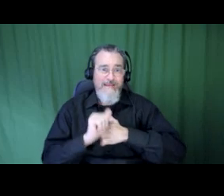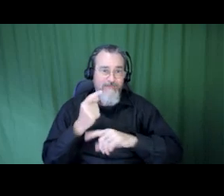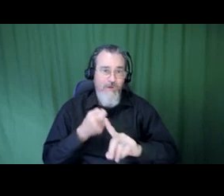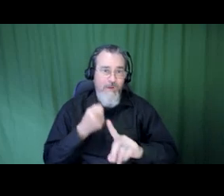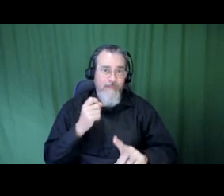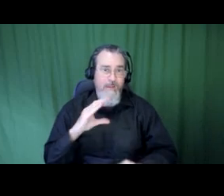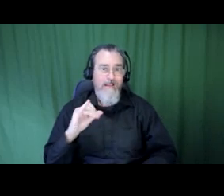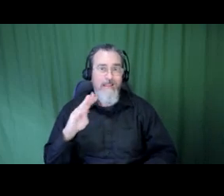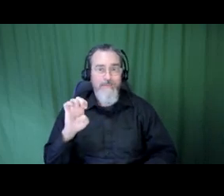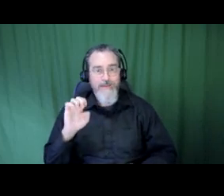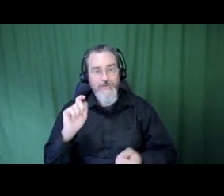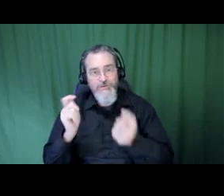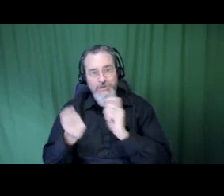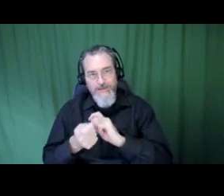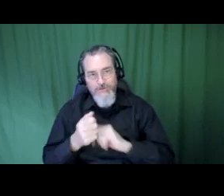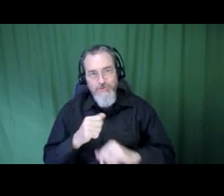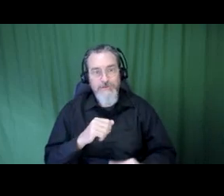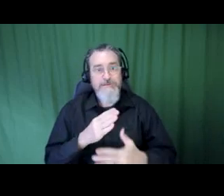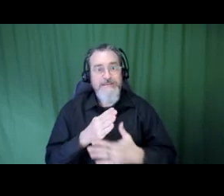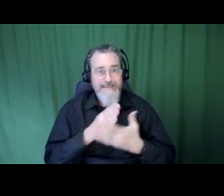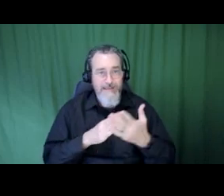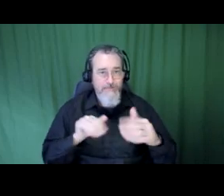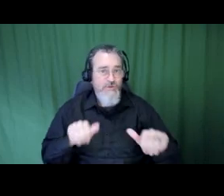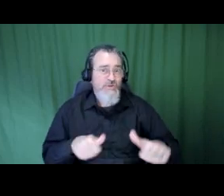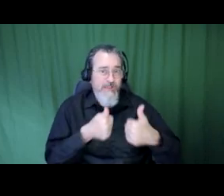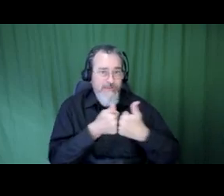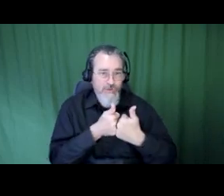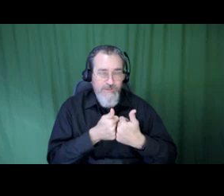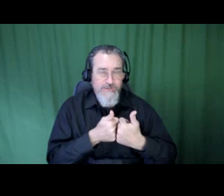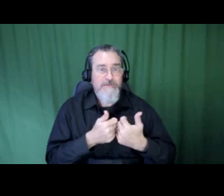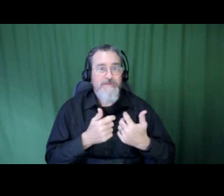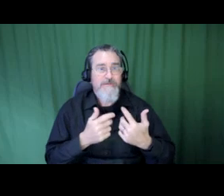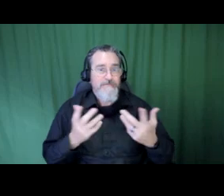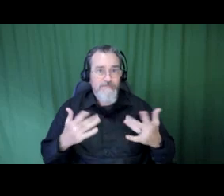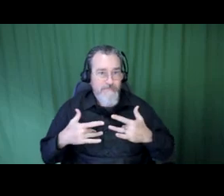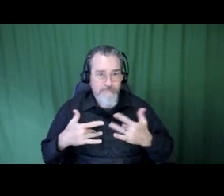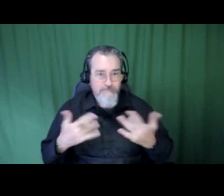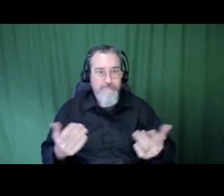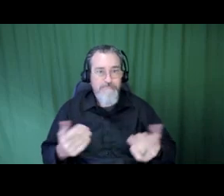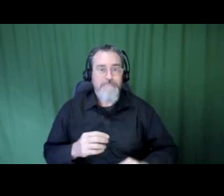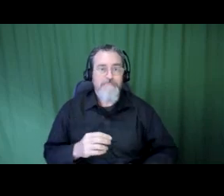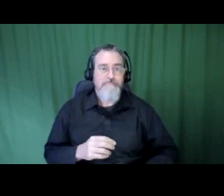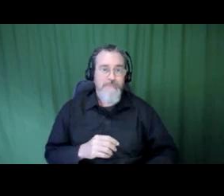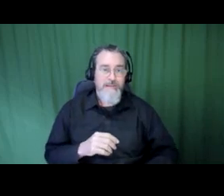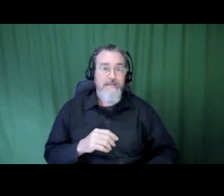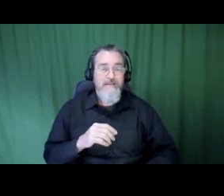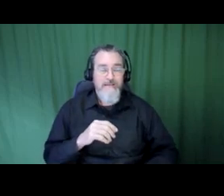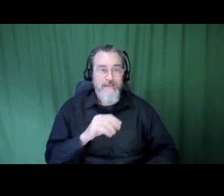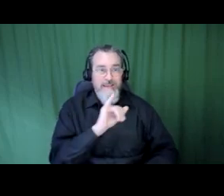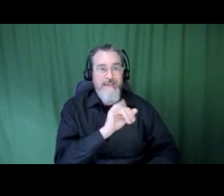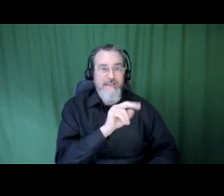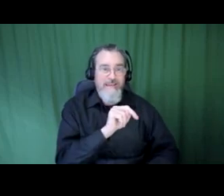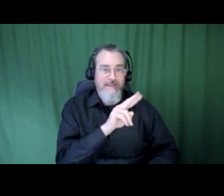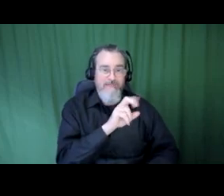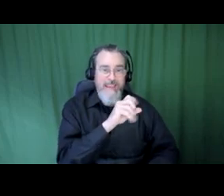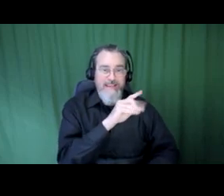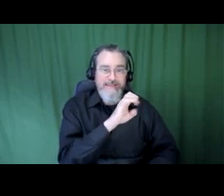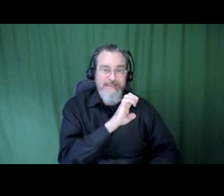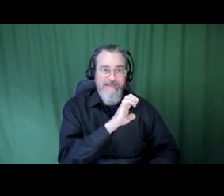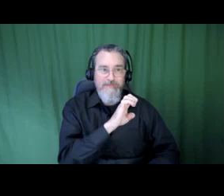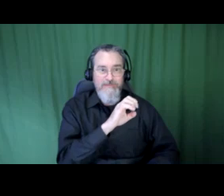have emerged and being exacerbated by climate change have included the introduction of invasive species and the spread